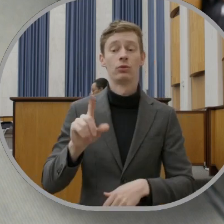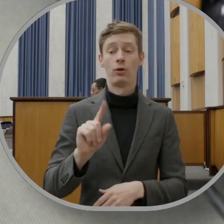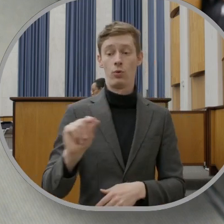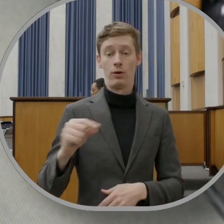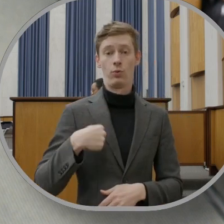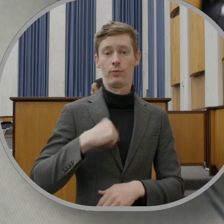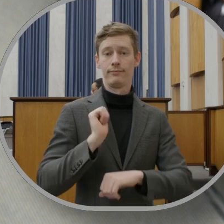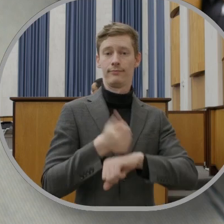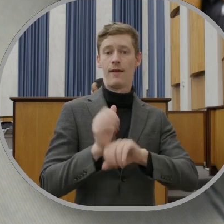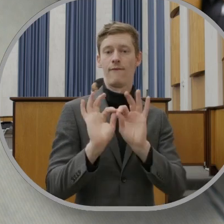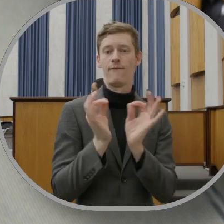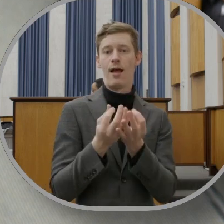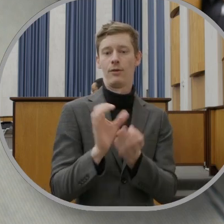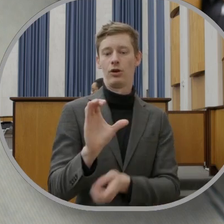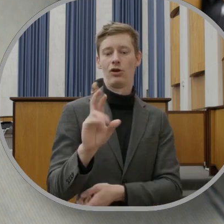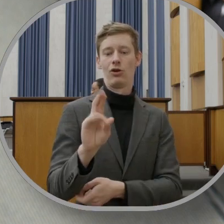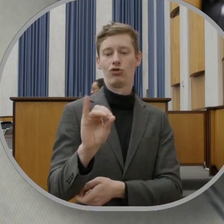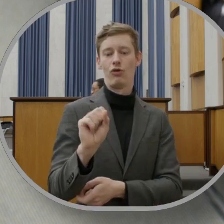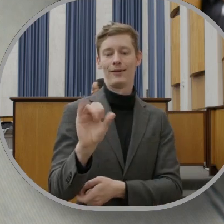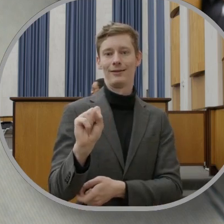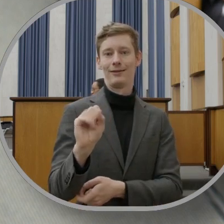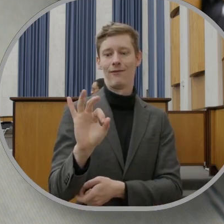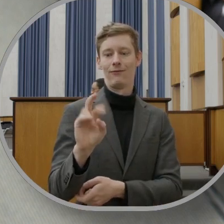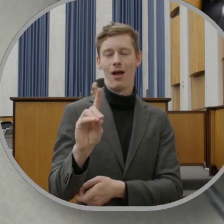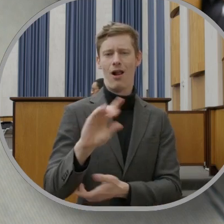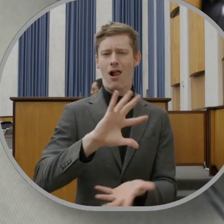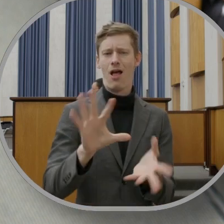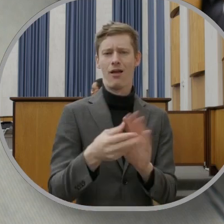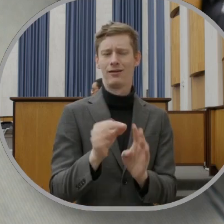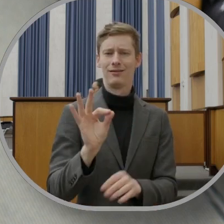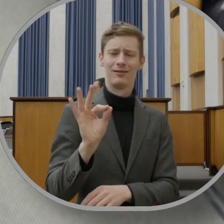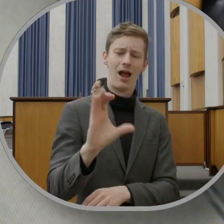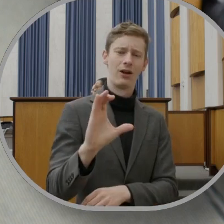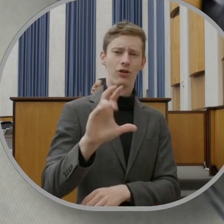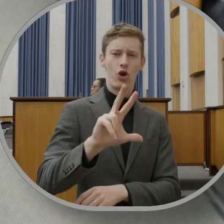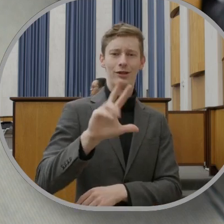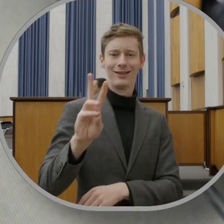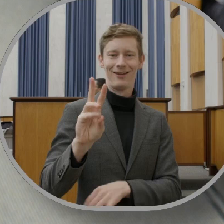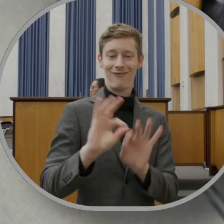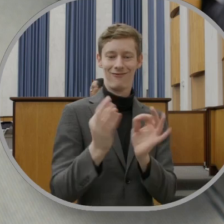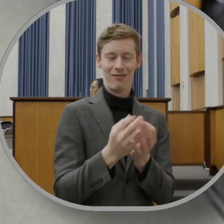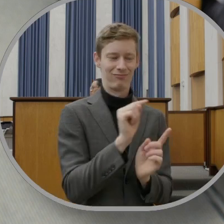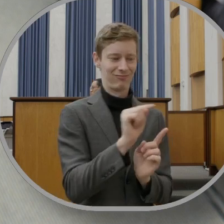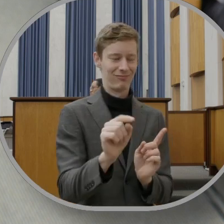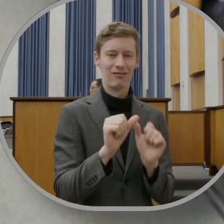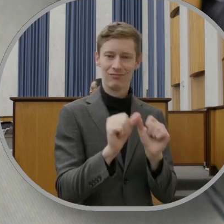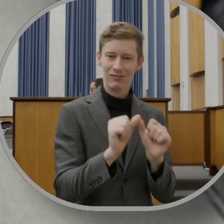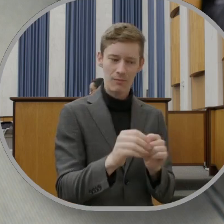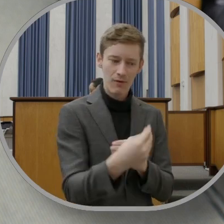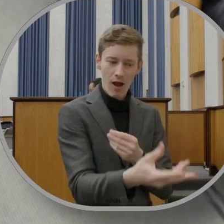Fund, which has helped 936 Richmond families stay afloat during challenging times